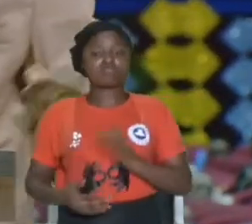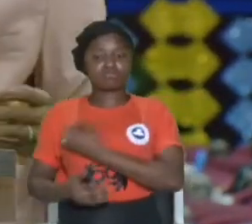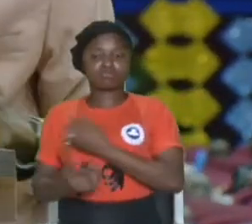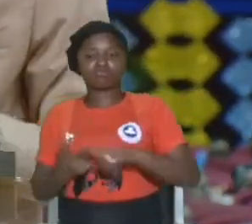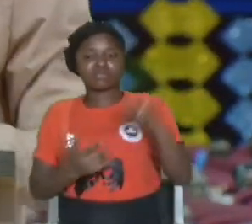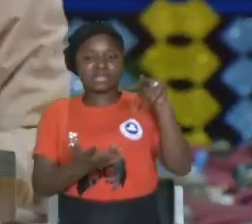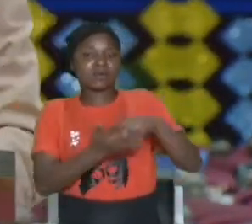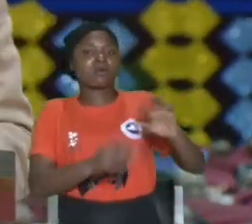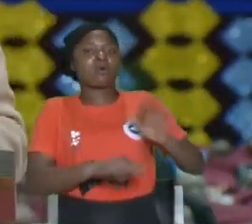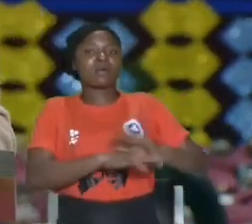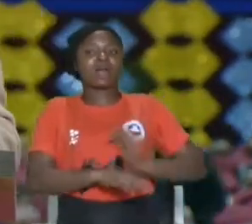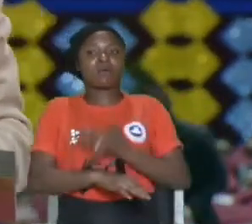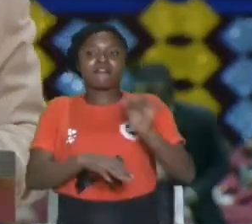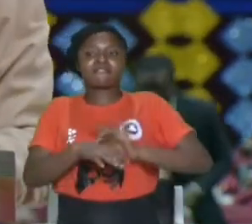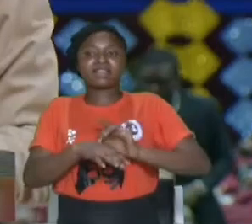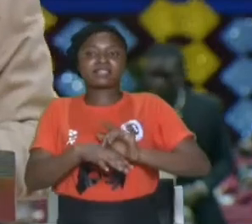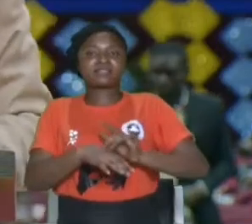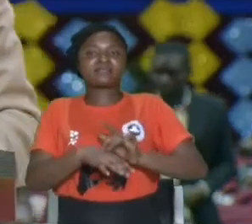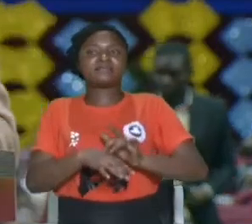feet